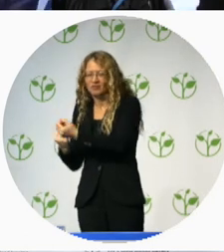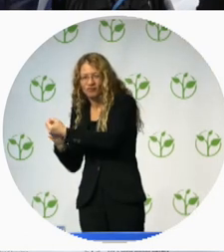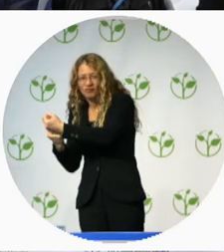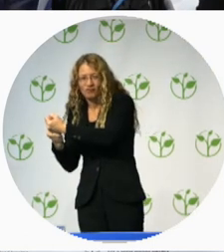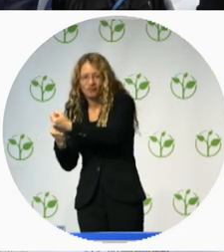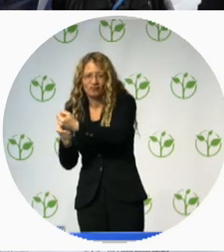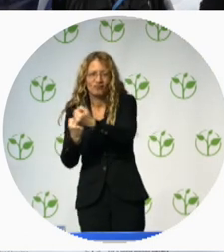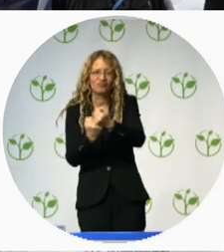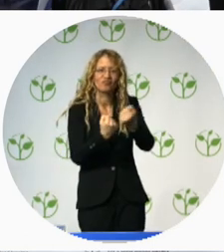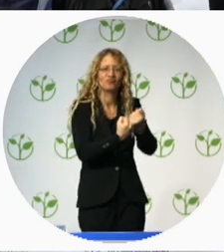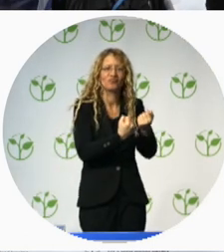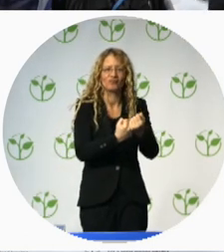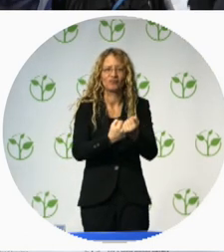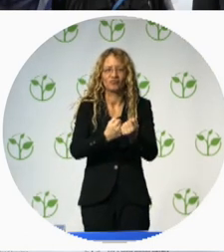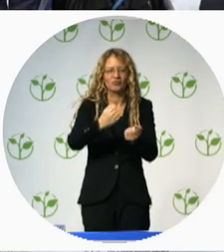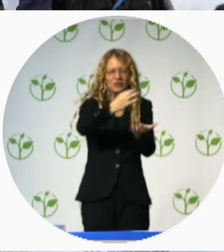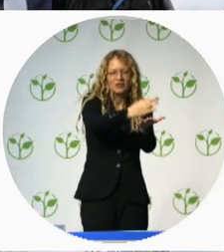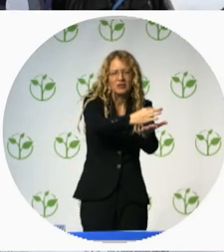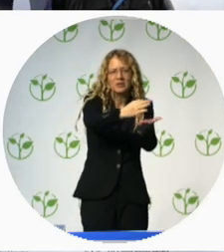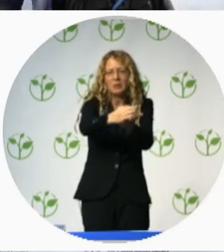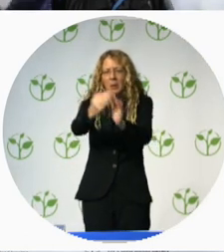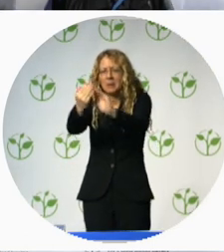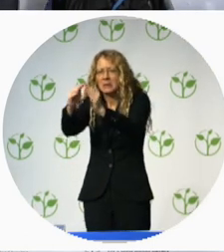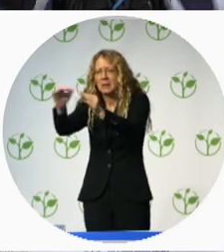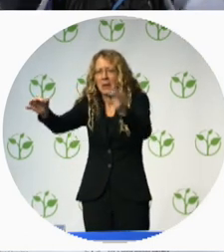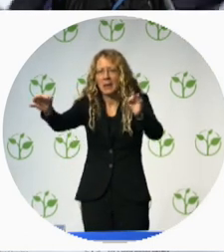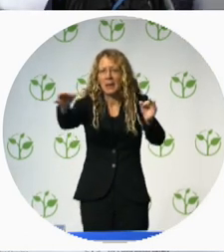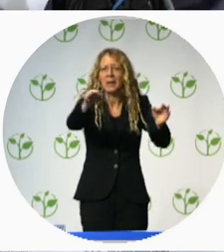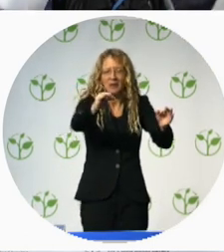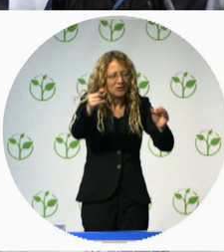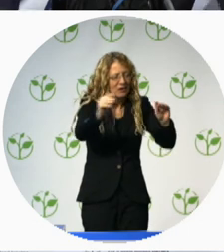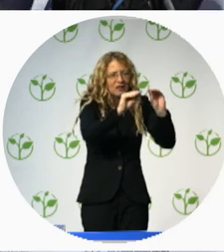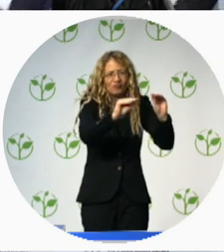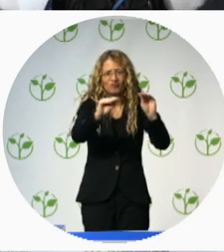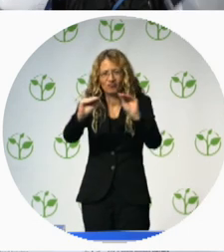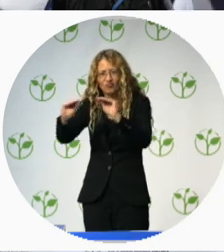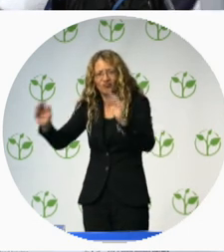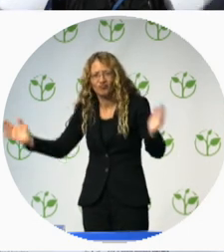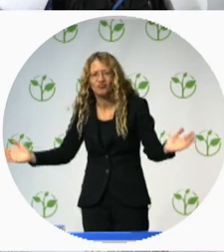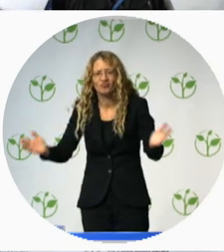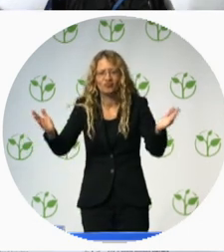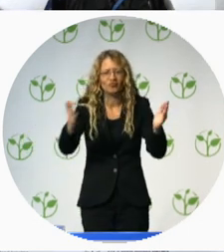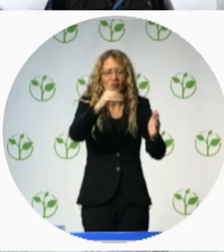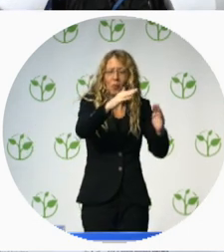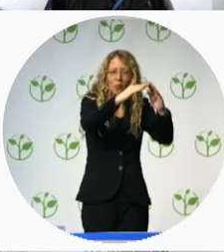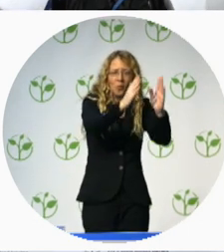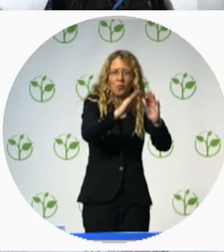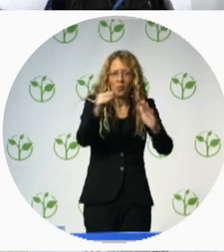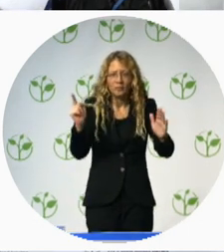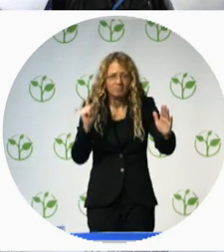offers therapeutic service to the children and provides training to the caregiver for home-based therapy and rehabilitation.